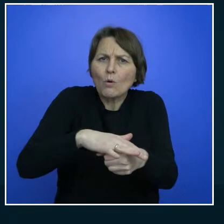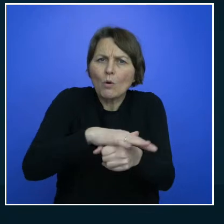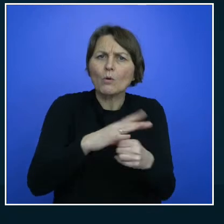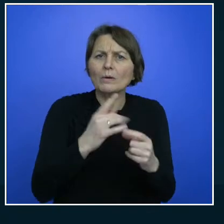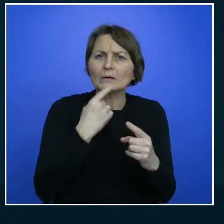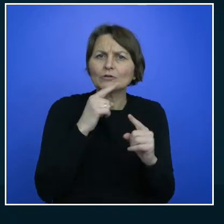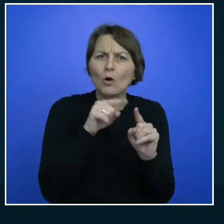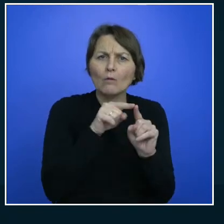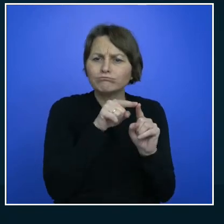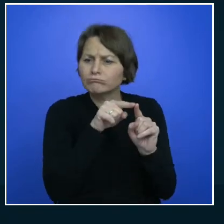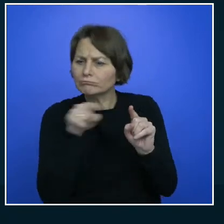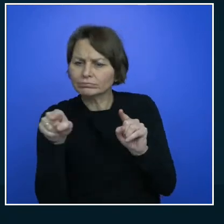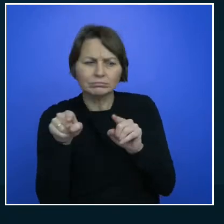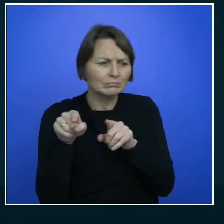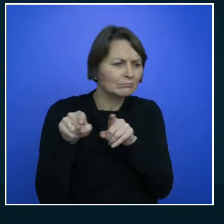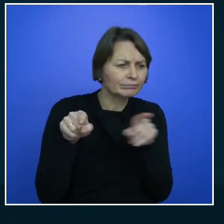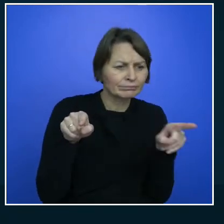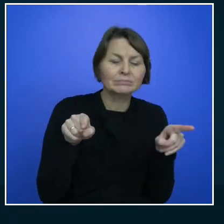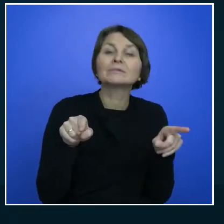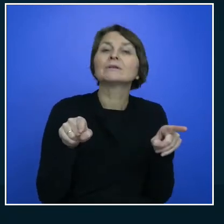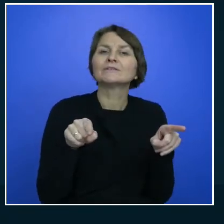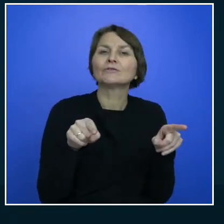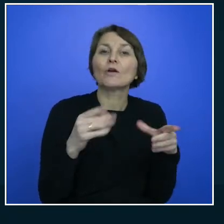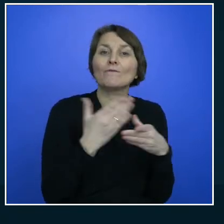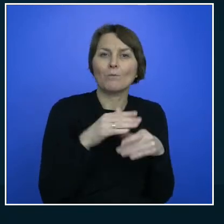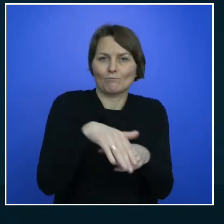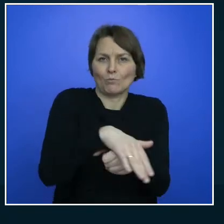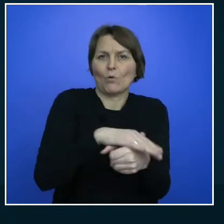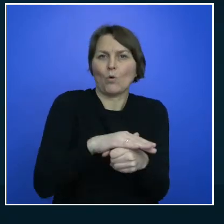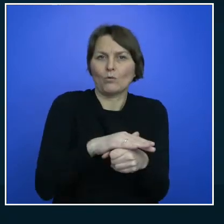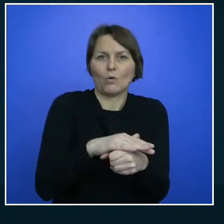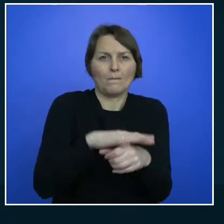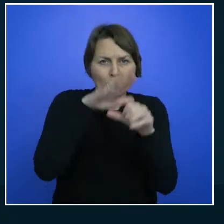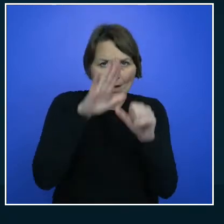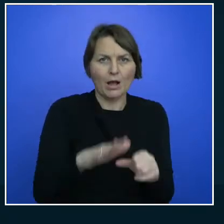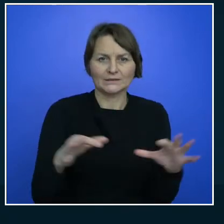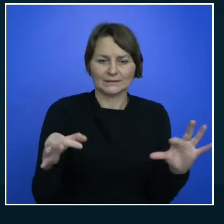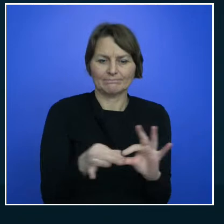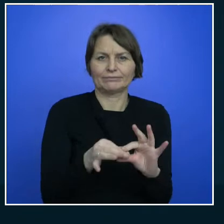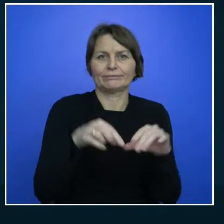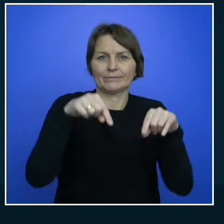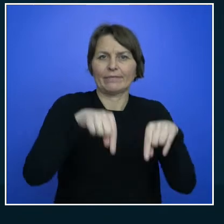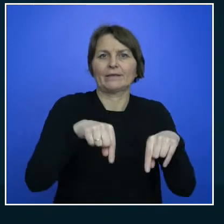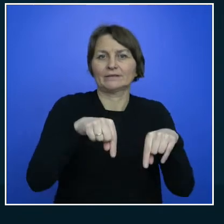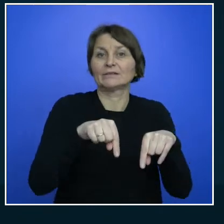module, that needs to be a file on the local system at that point. And that's because the